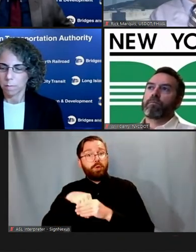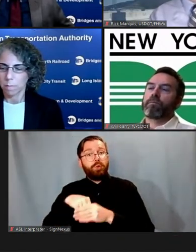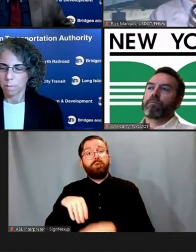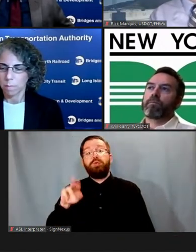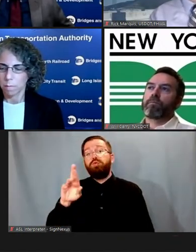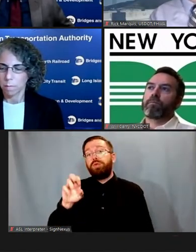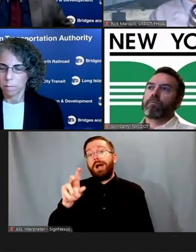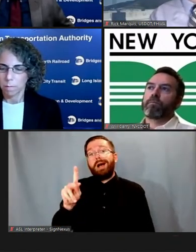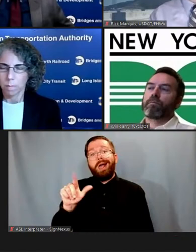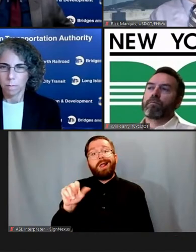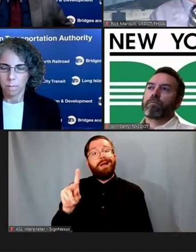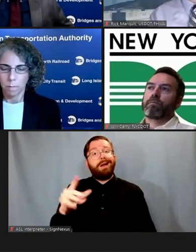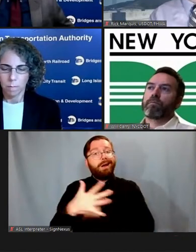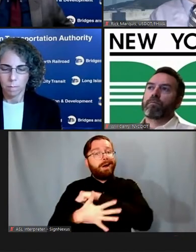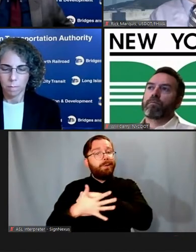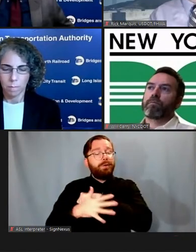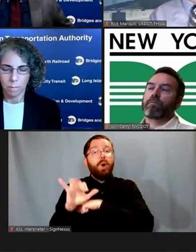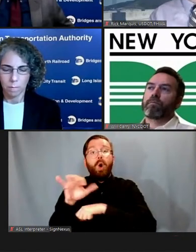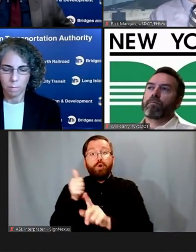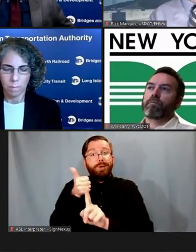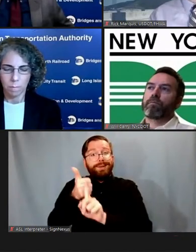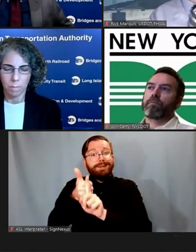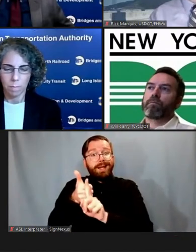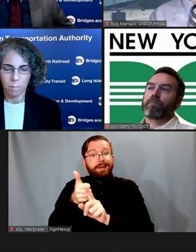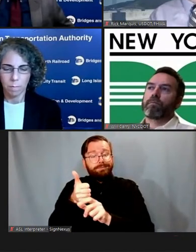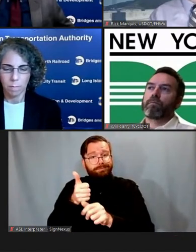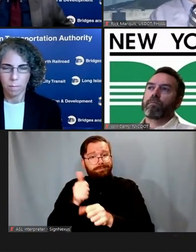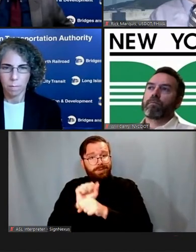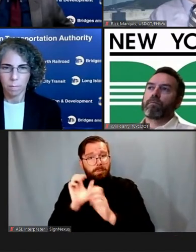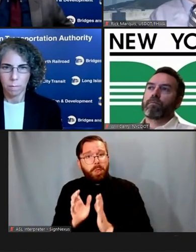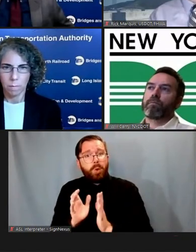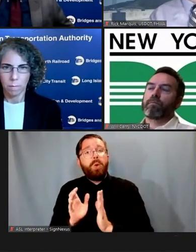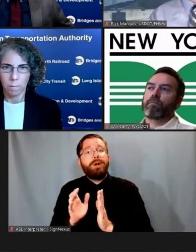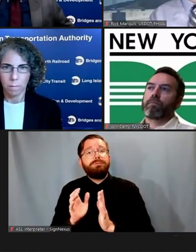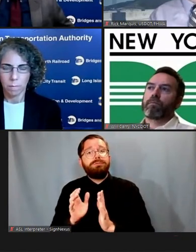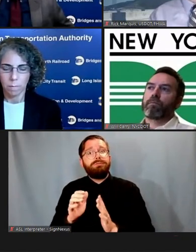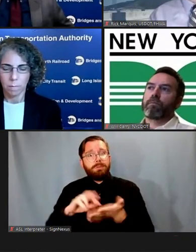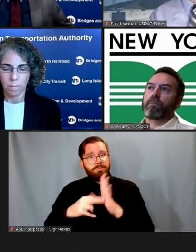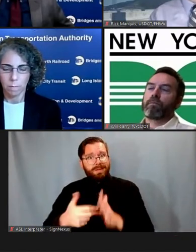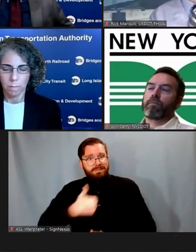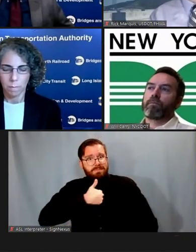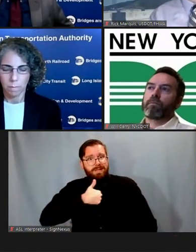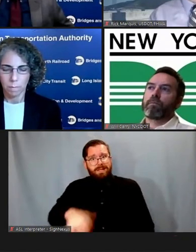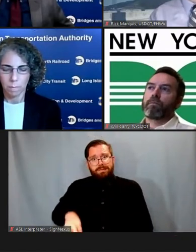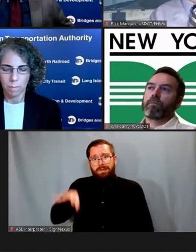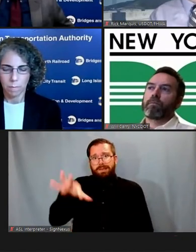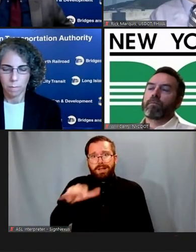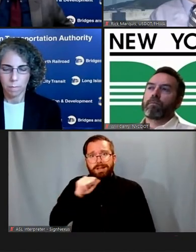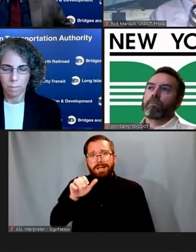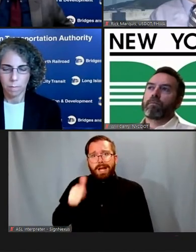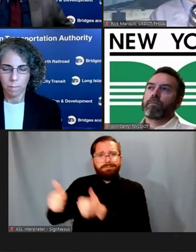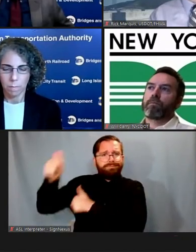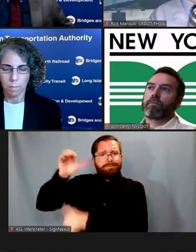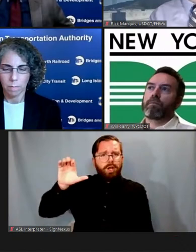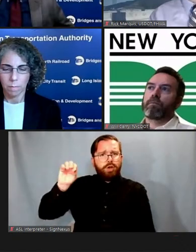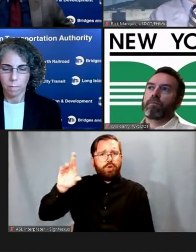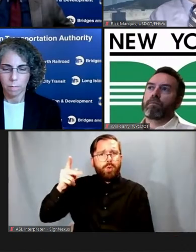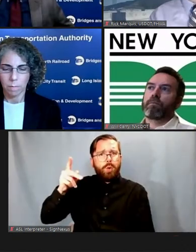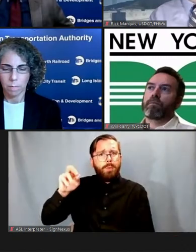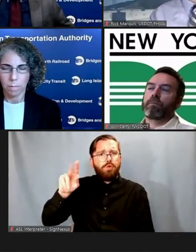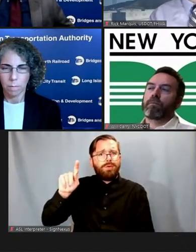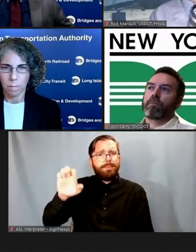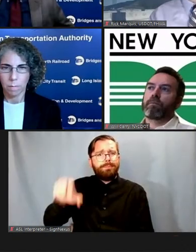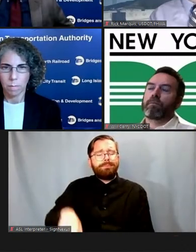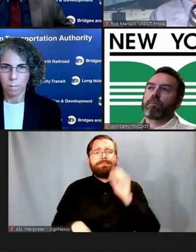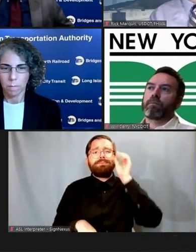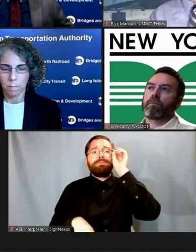self-employed so it comes directly out of my pocket not from some corporate coffer so as a rockland county resident the